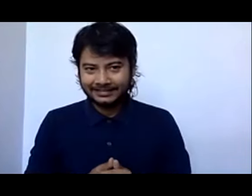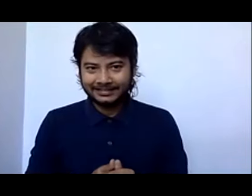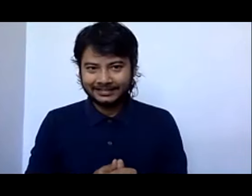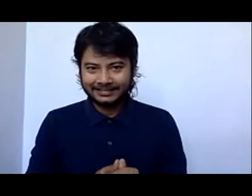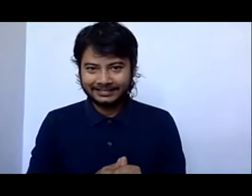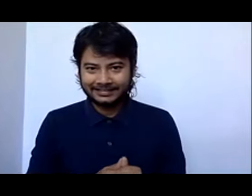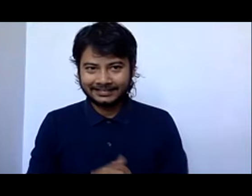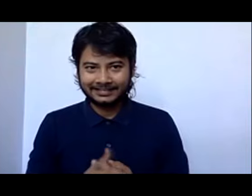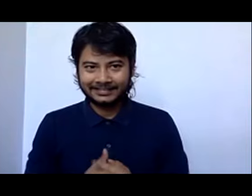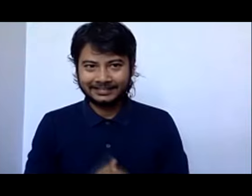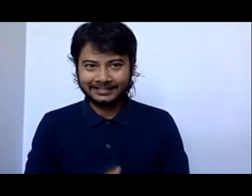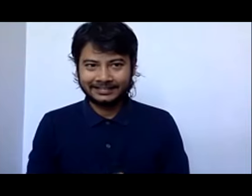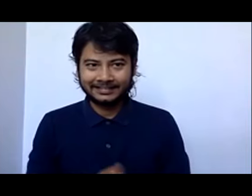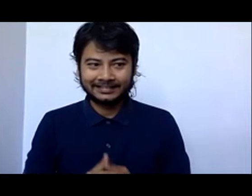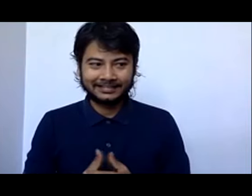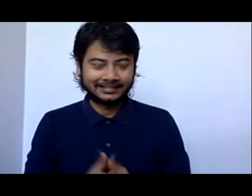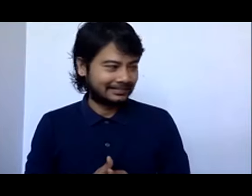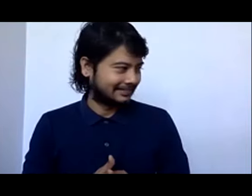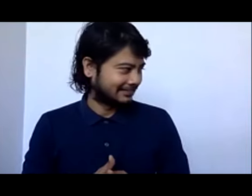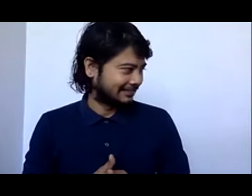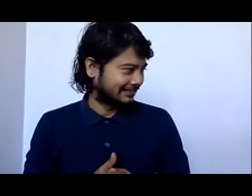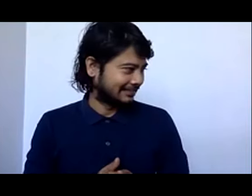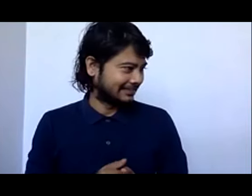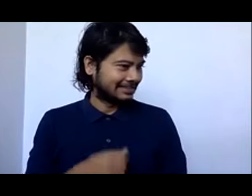Thank you.